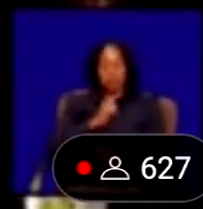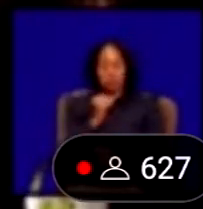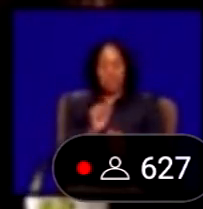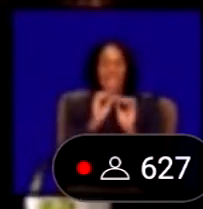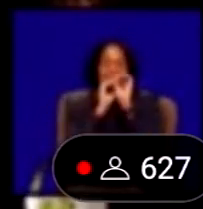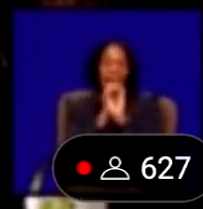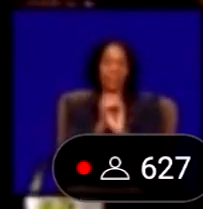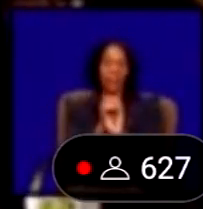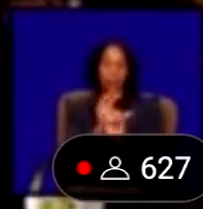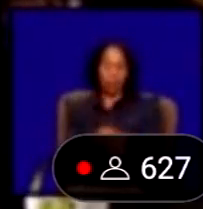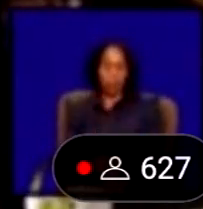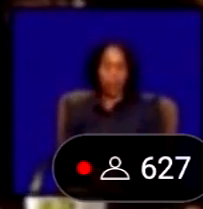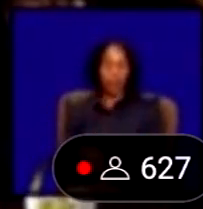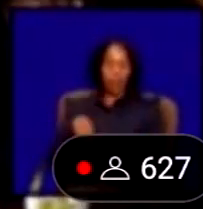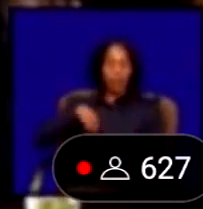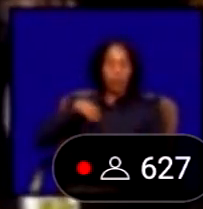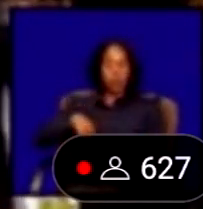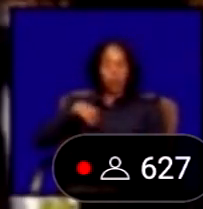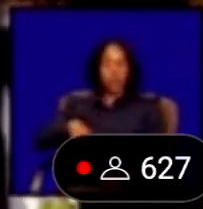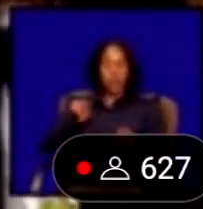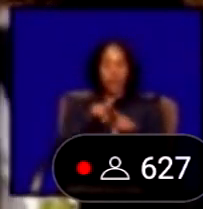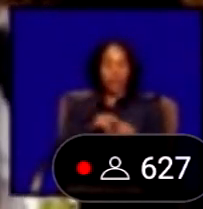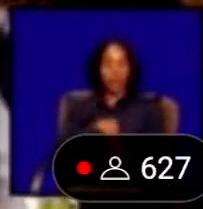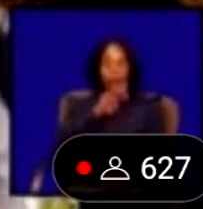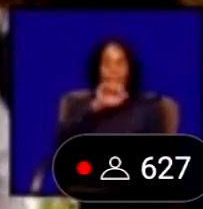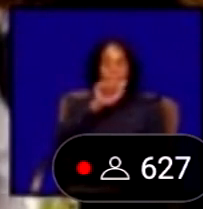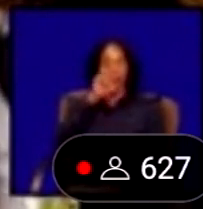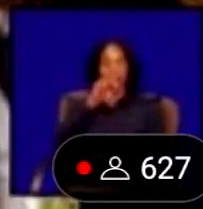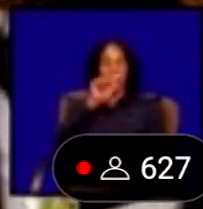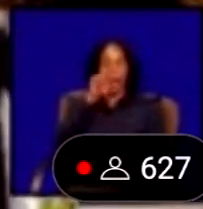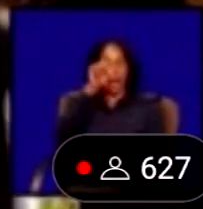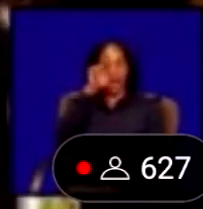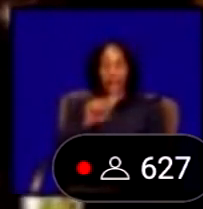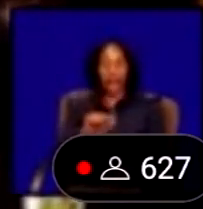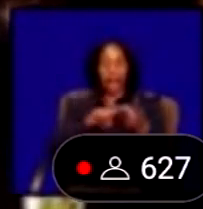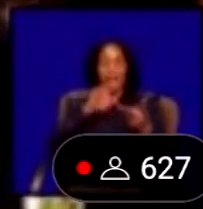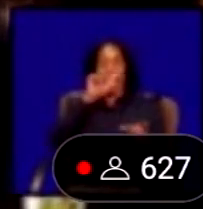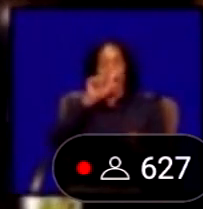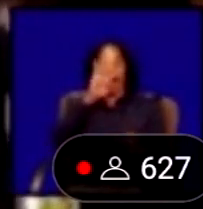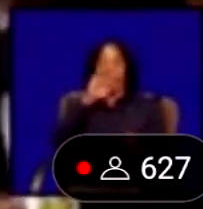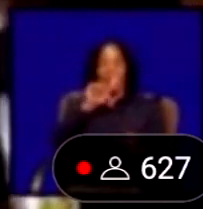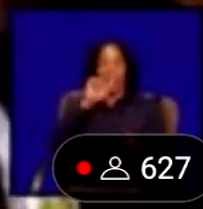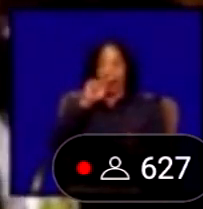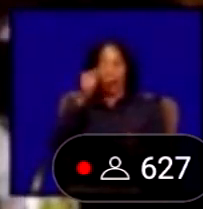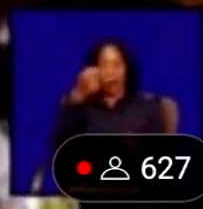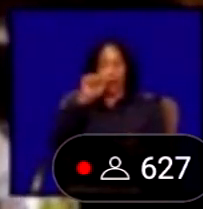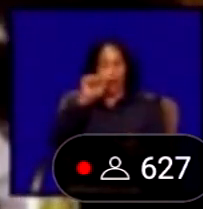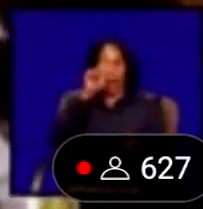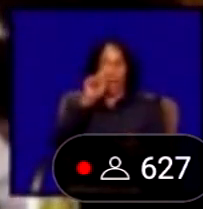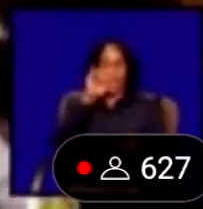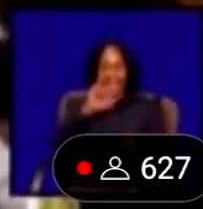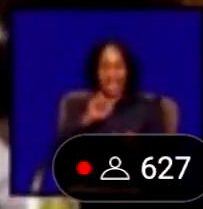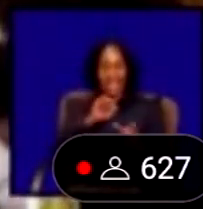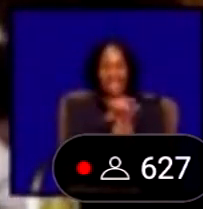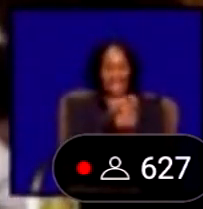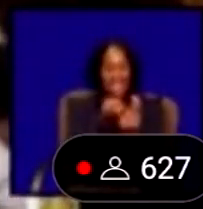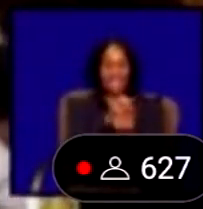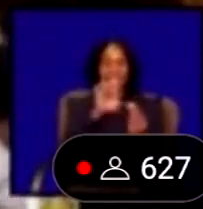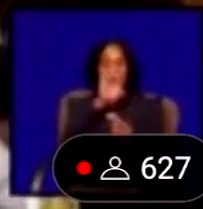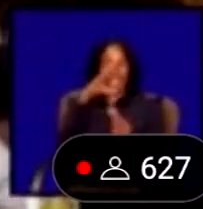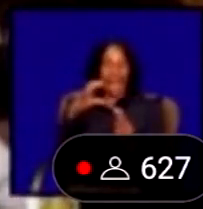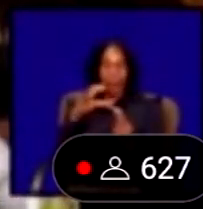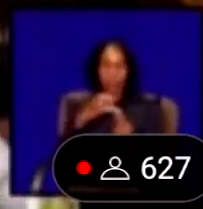Municipalities such as Amahlathi and Makana in the Eastern Cape have been consistently mismanaged for years.